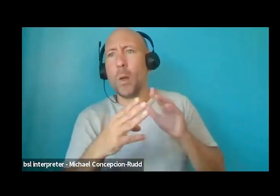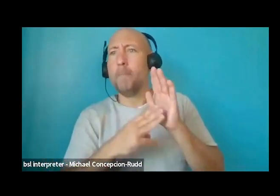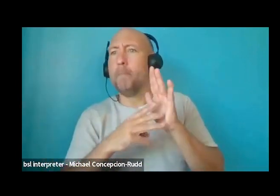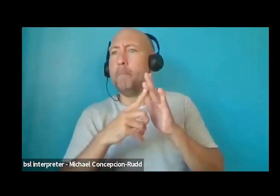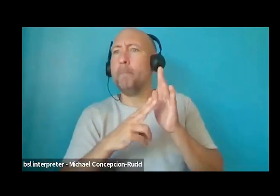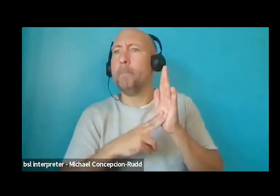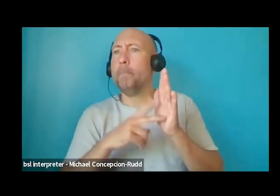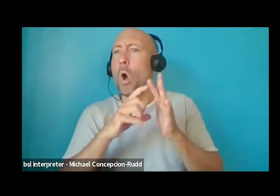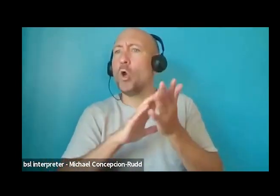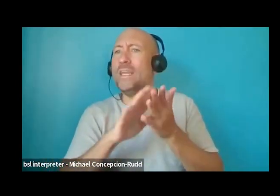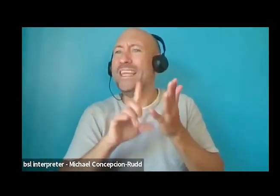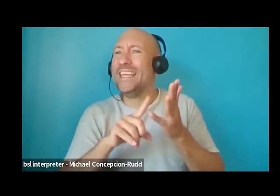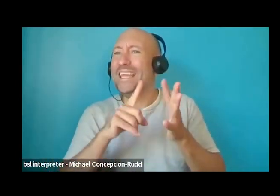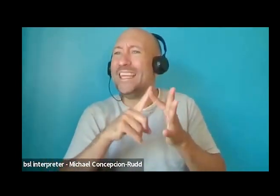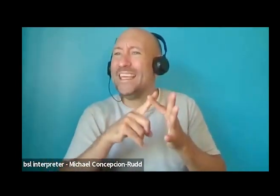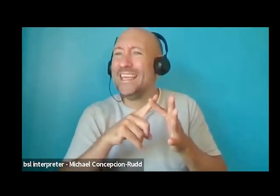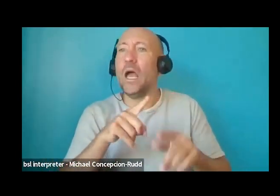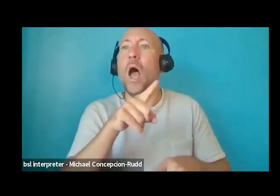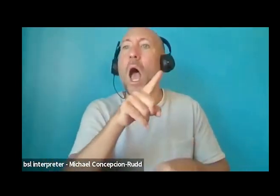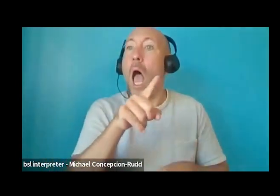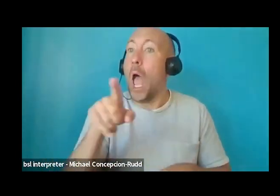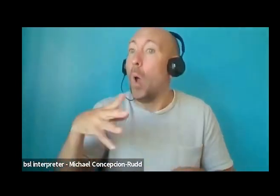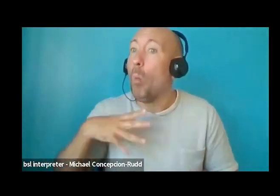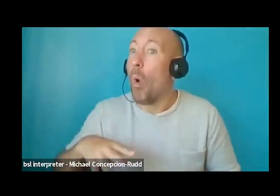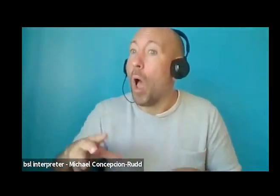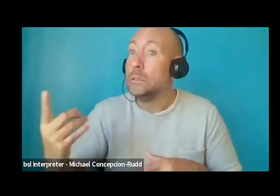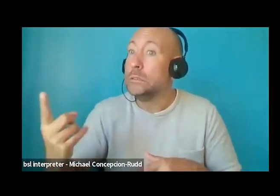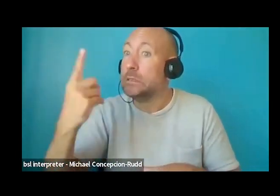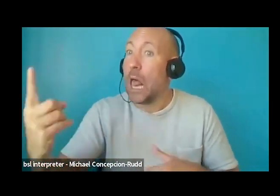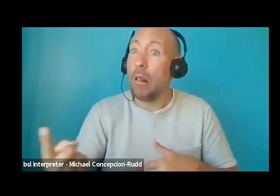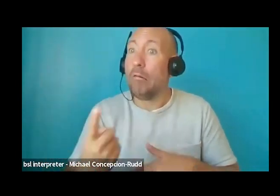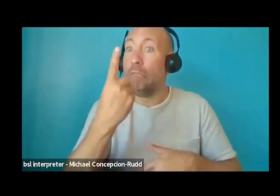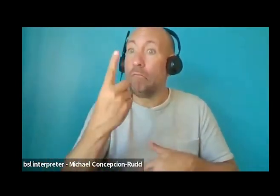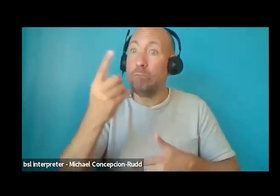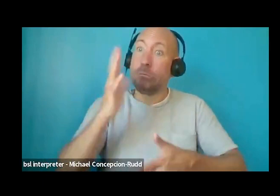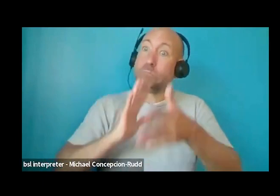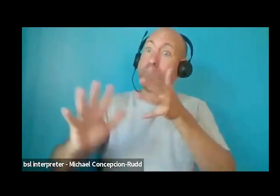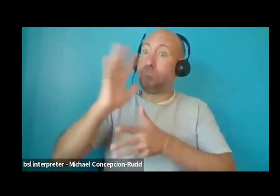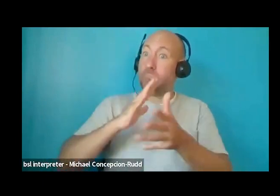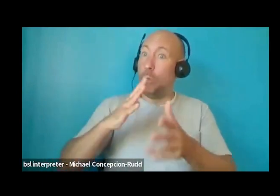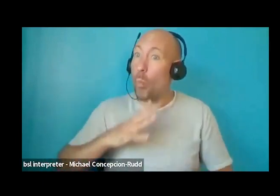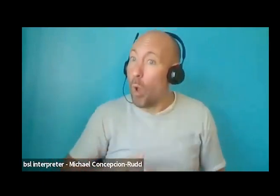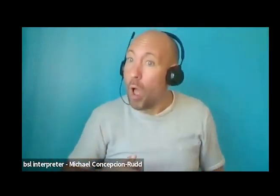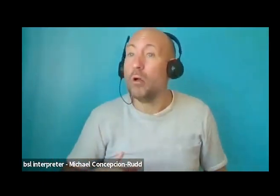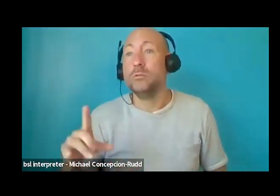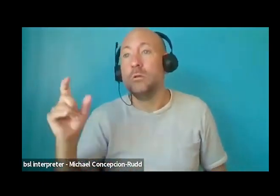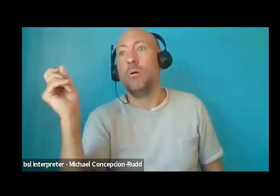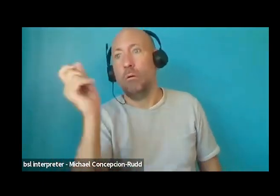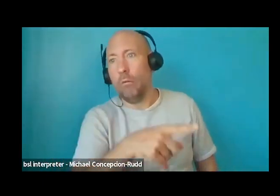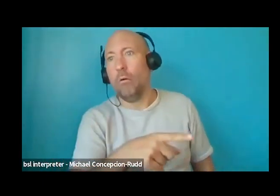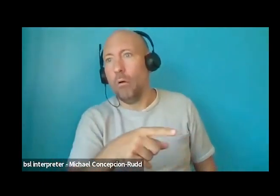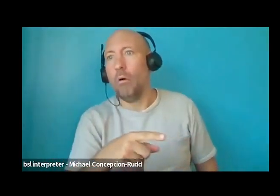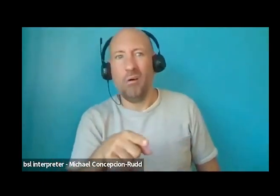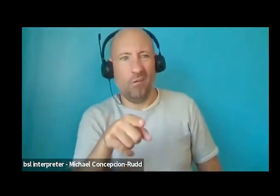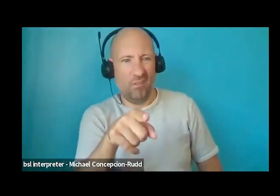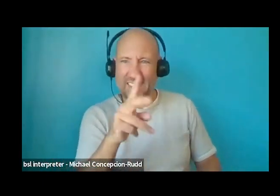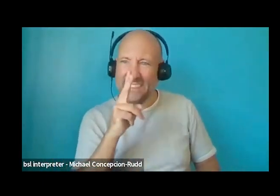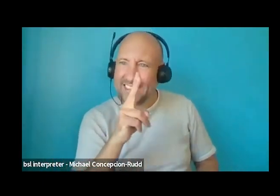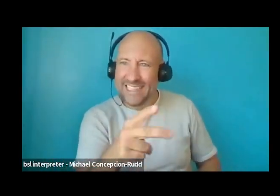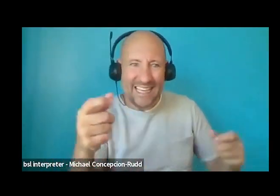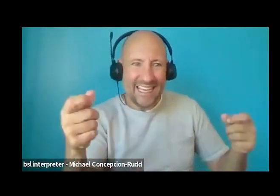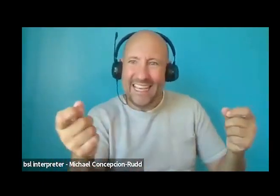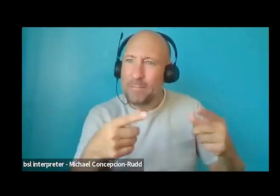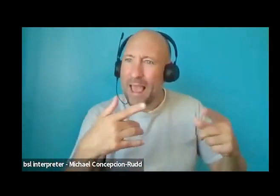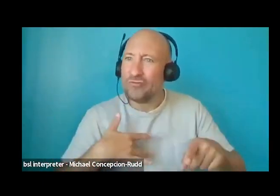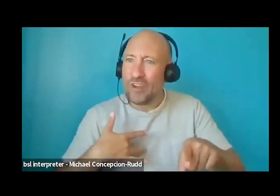she will be able to sign you so that you can ask a question through video or microphone. And her email address is displayed on the